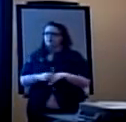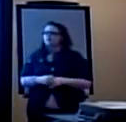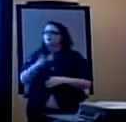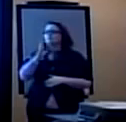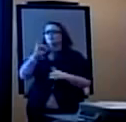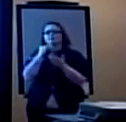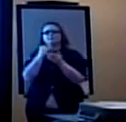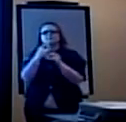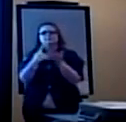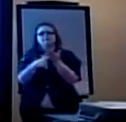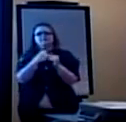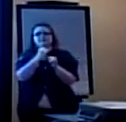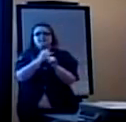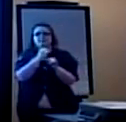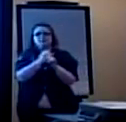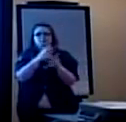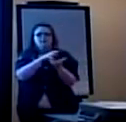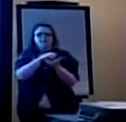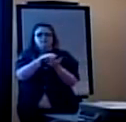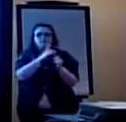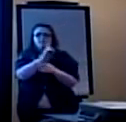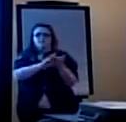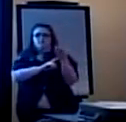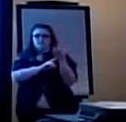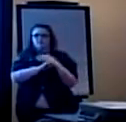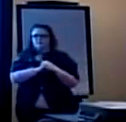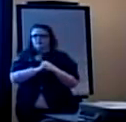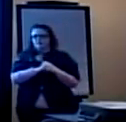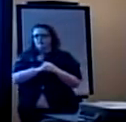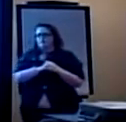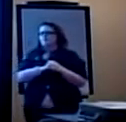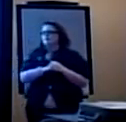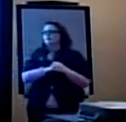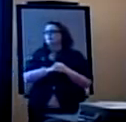design, it's an area I teach in, but talking about how designing and